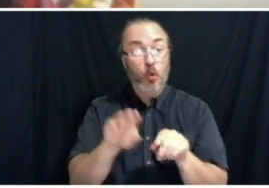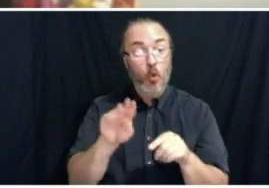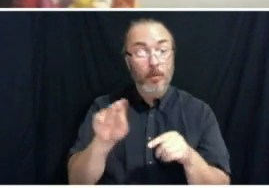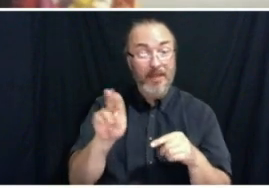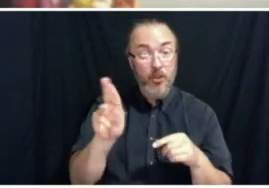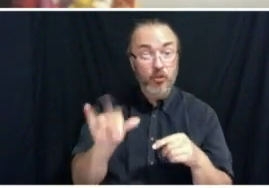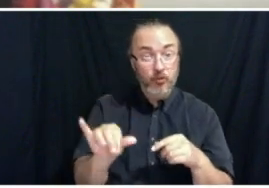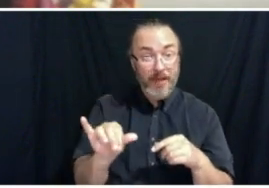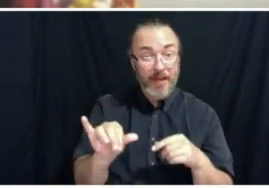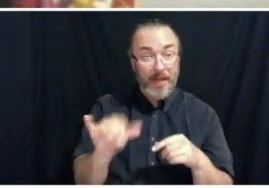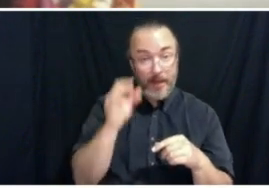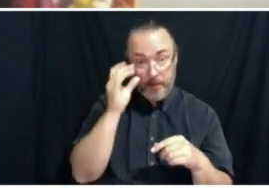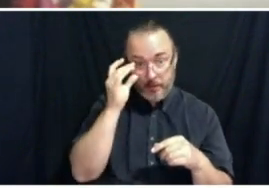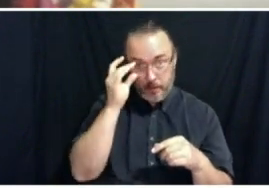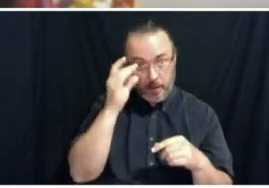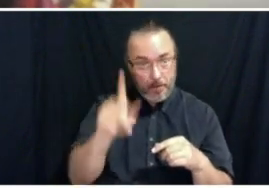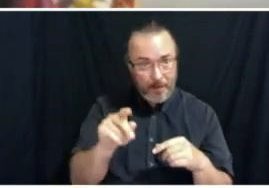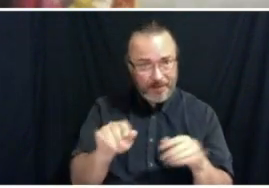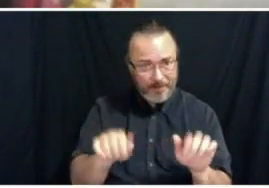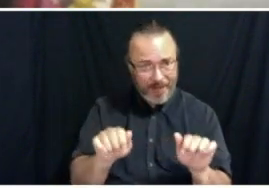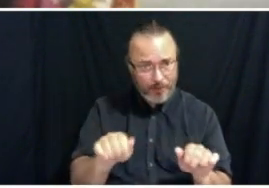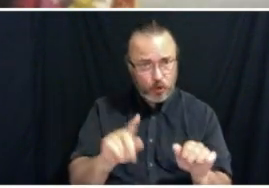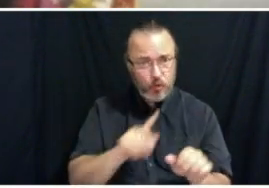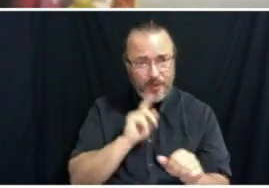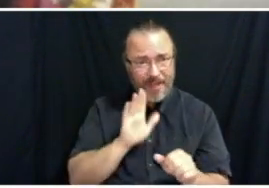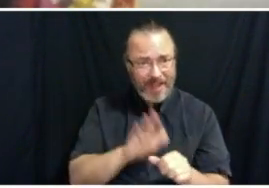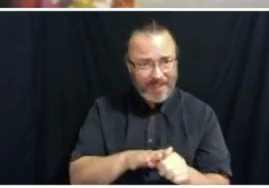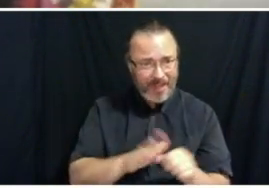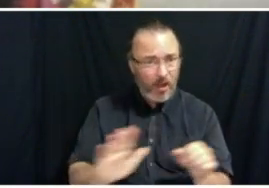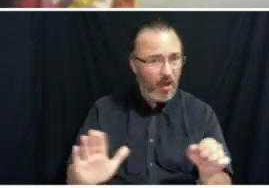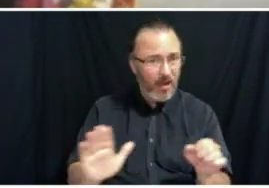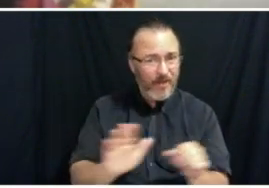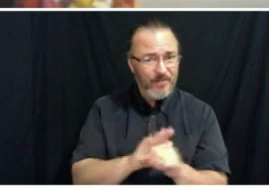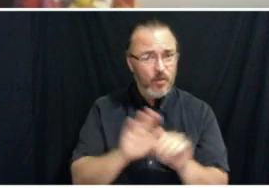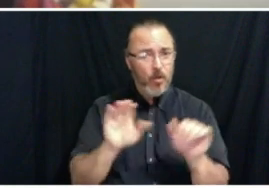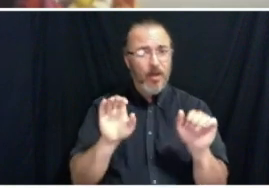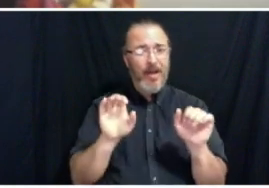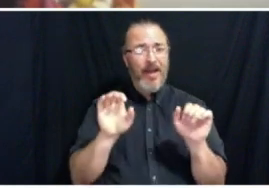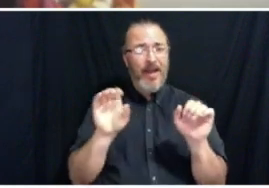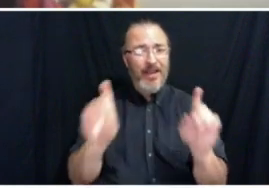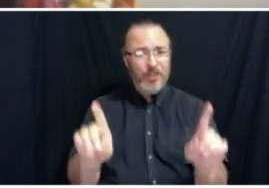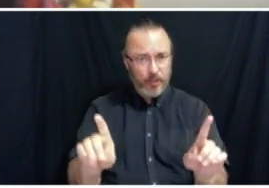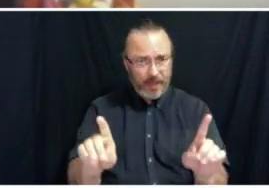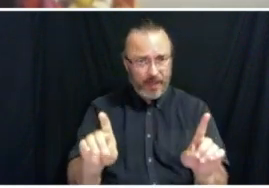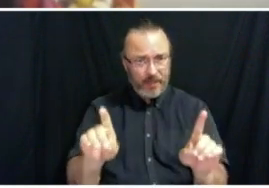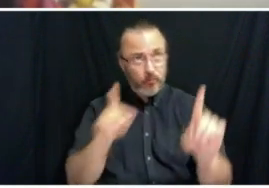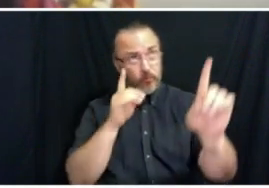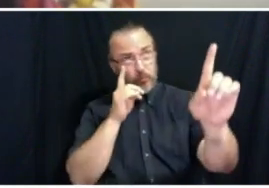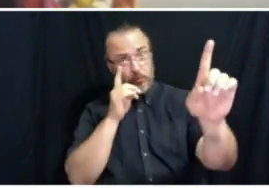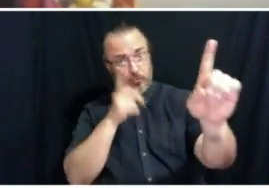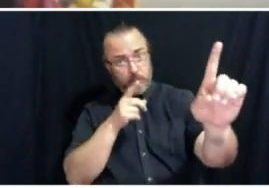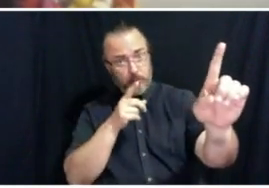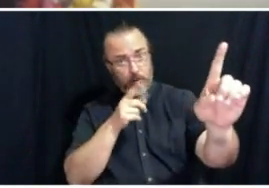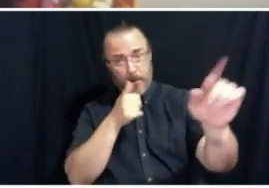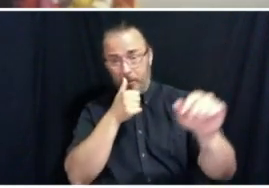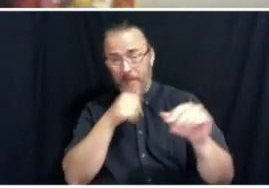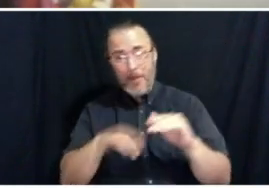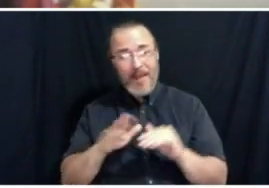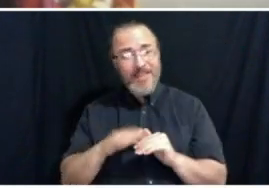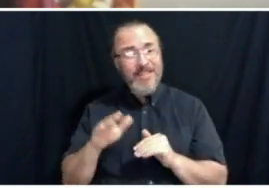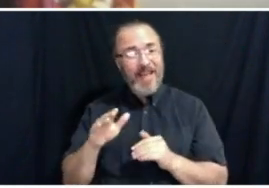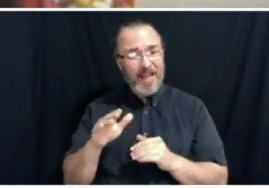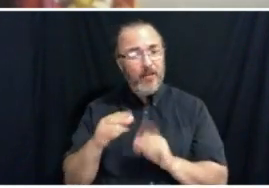efforts to be able to guarantee complete education trajectories based on the principle of inclusion and